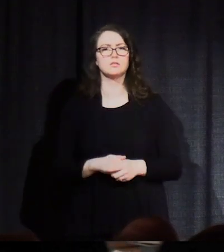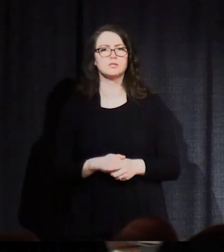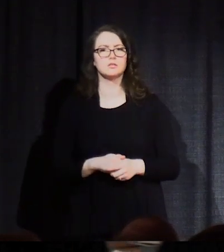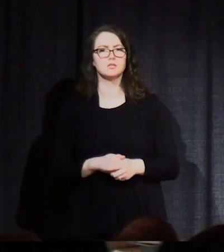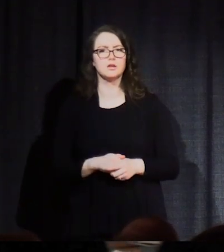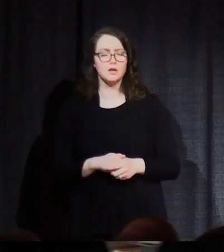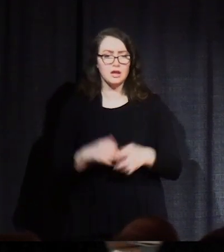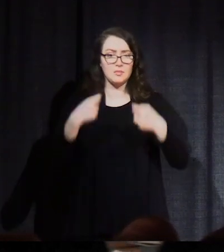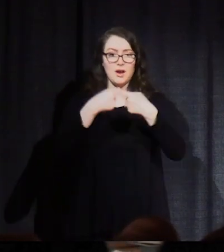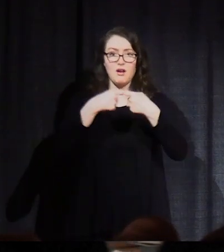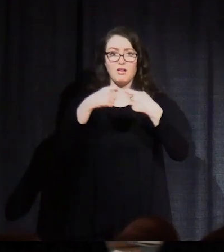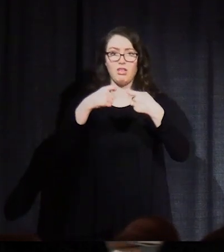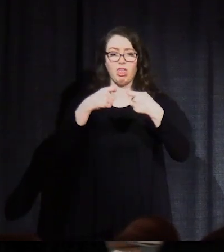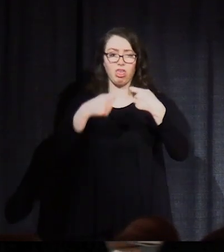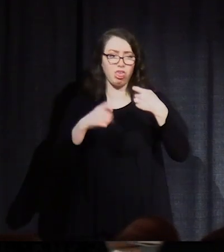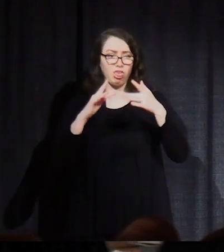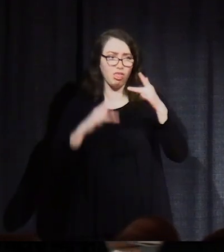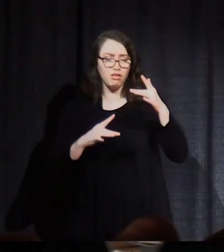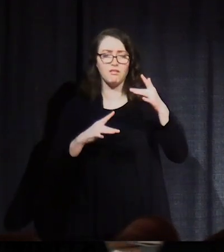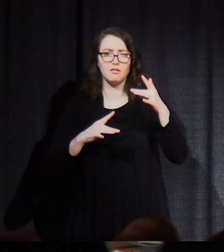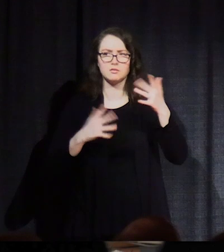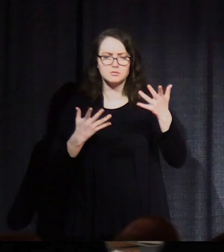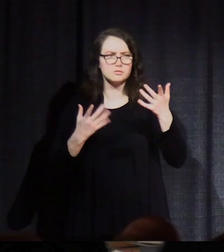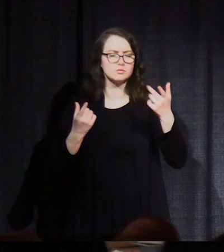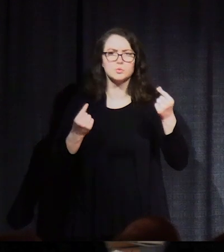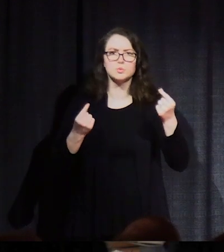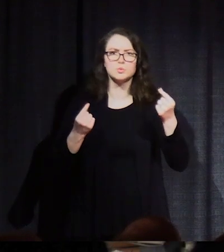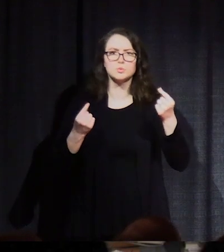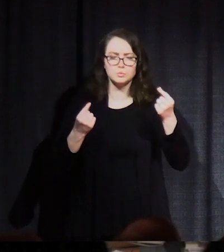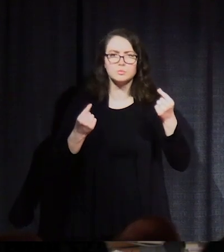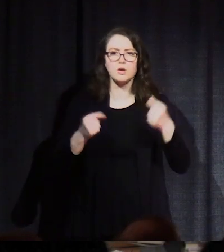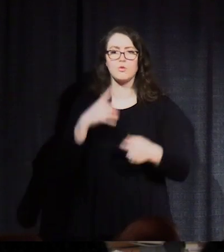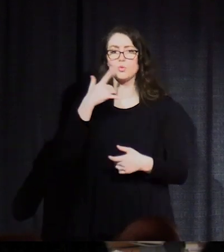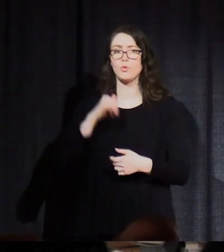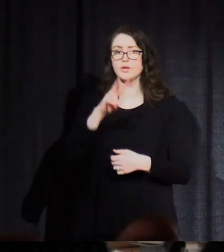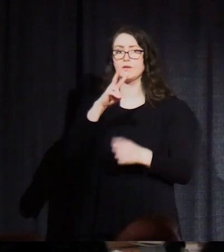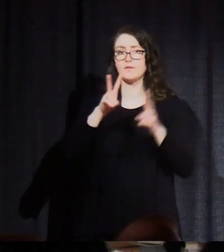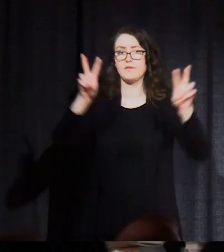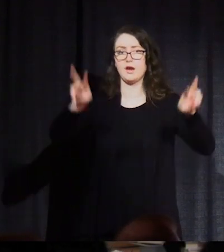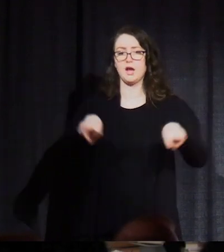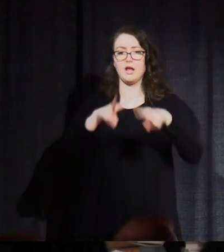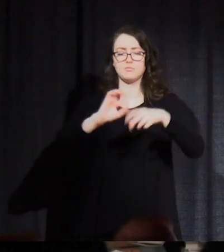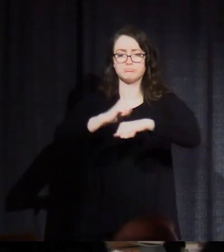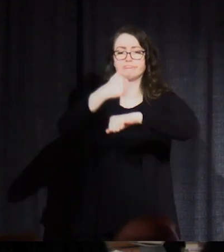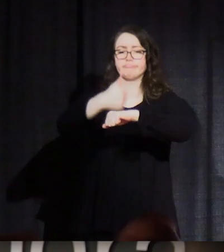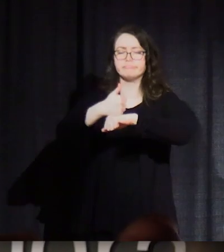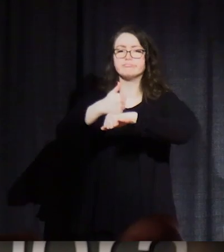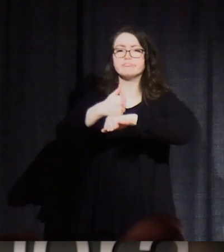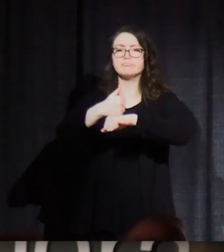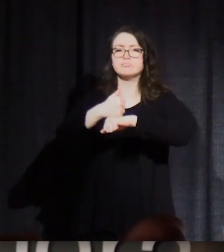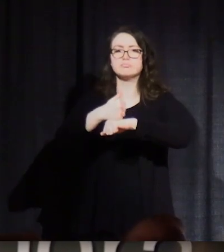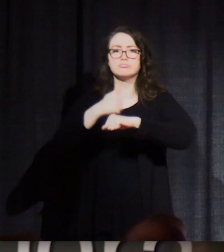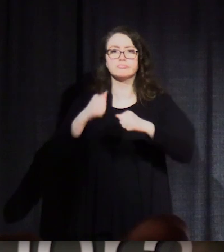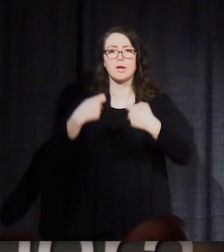power outages, Golden Valley Electric Association constructed an energy storage system decades before they became popular around the